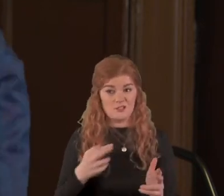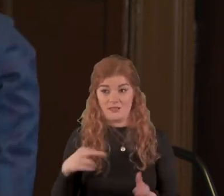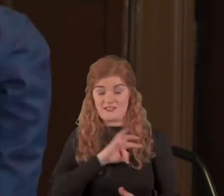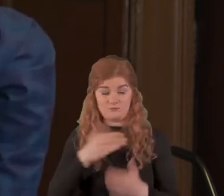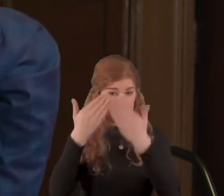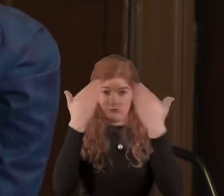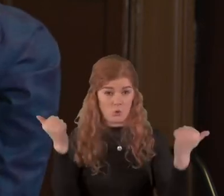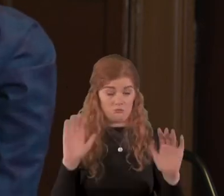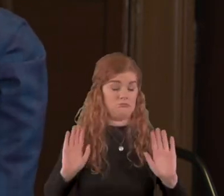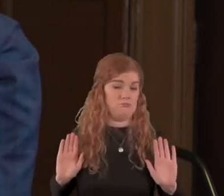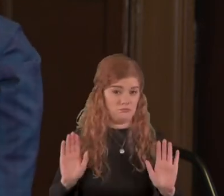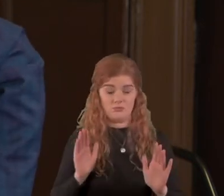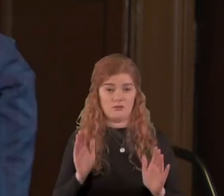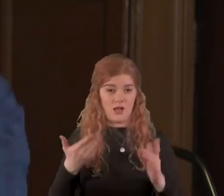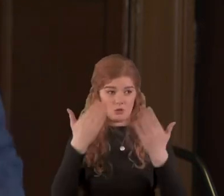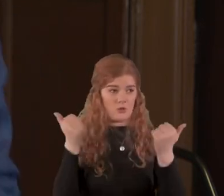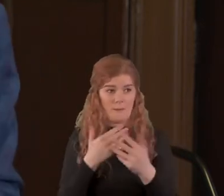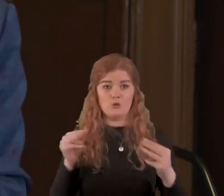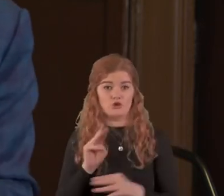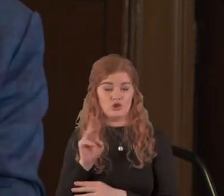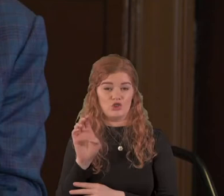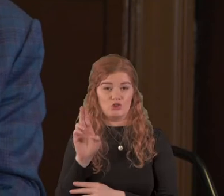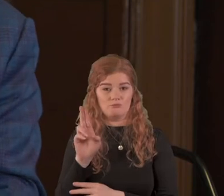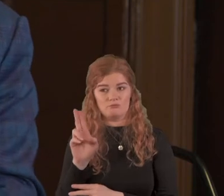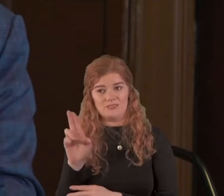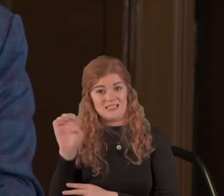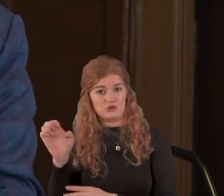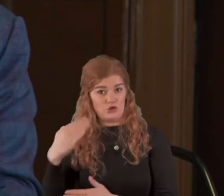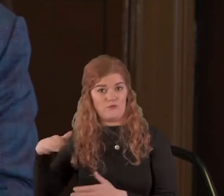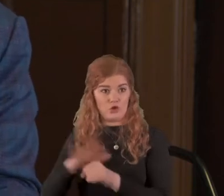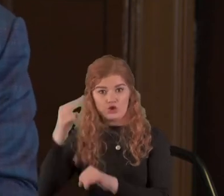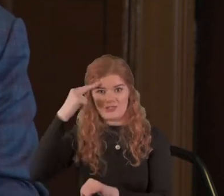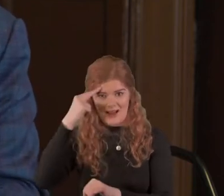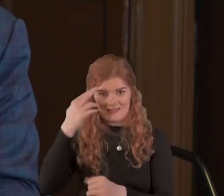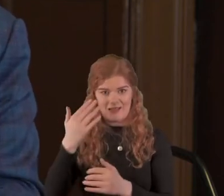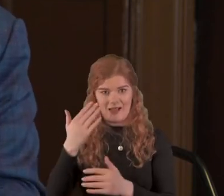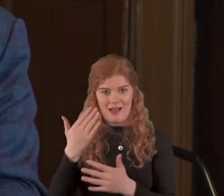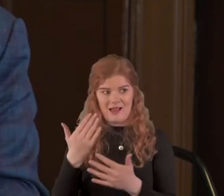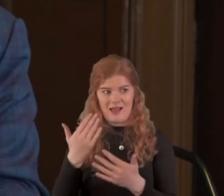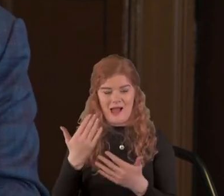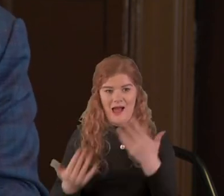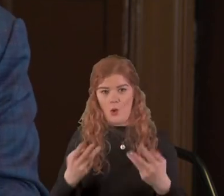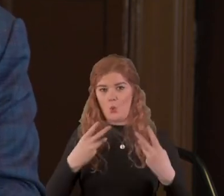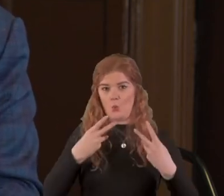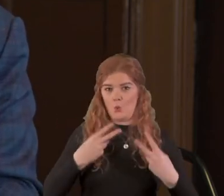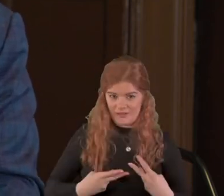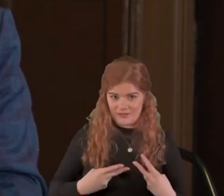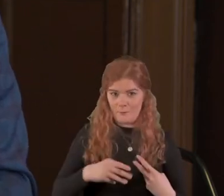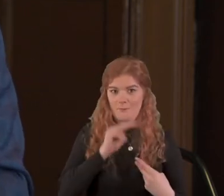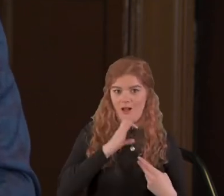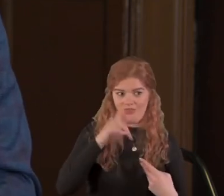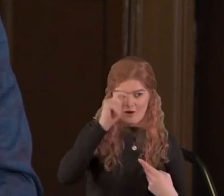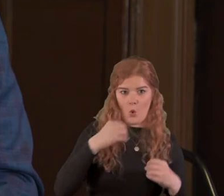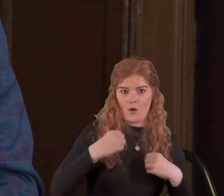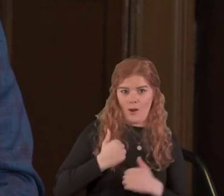I simply do not know how much the British understood about how weak Collins thought his own position was militarily. I